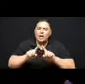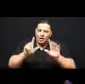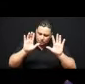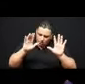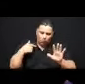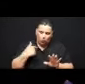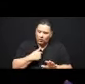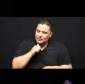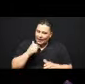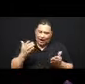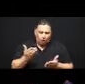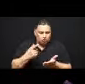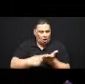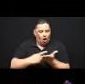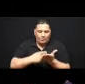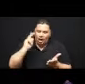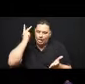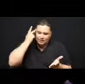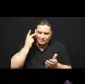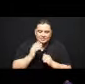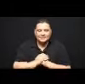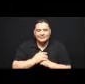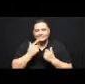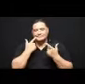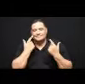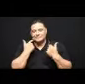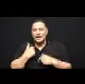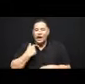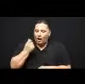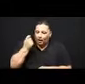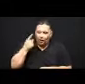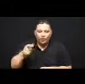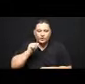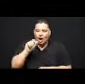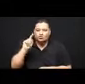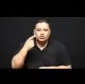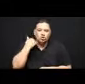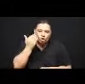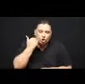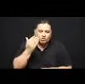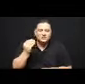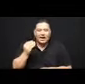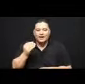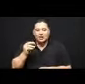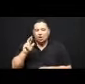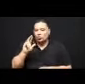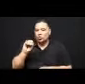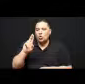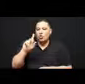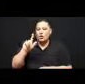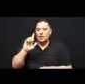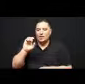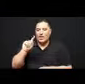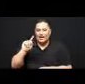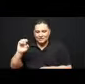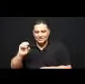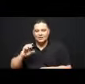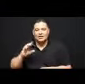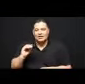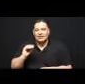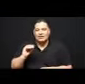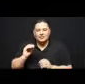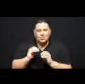I get that you aren't just hookers and roulette, more than freaked burners and flower-fine alkaline